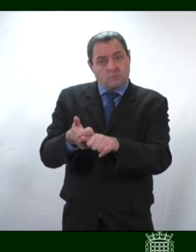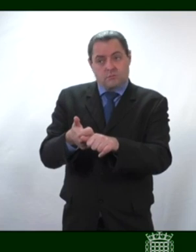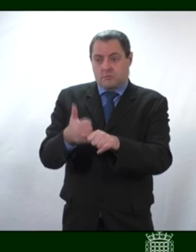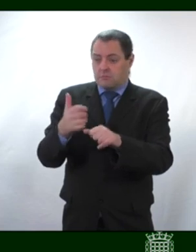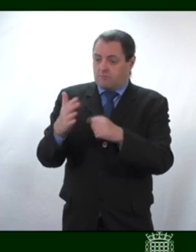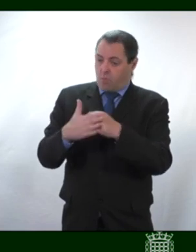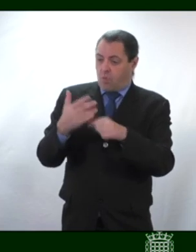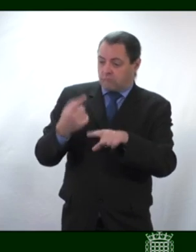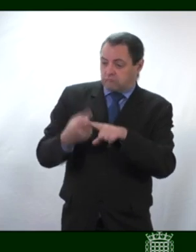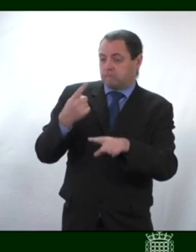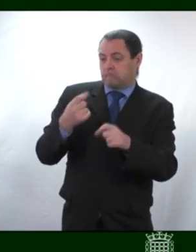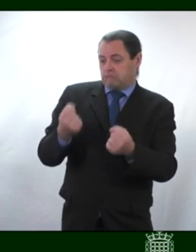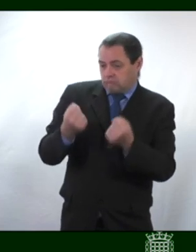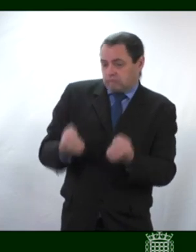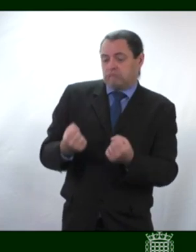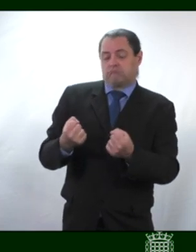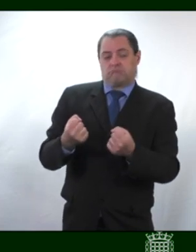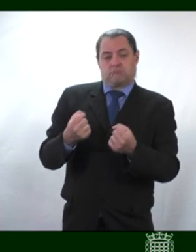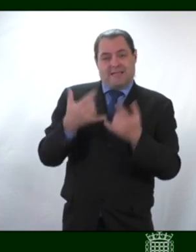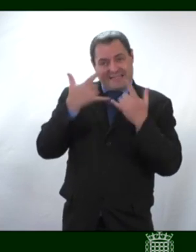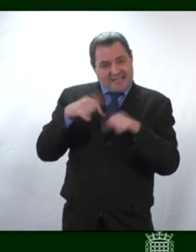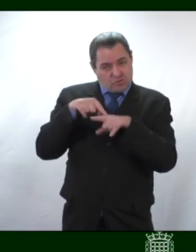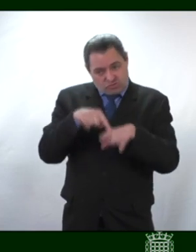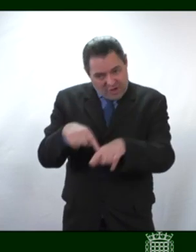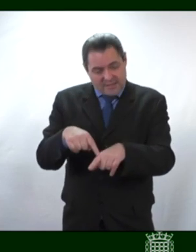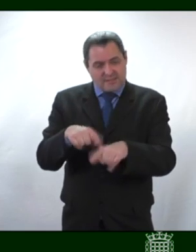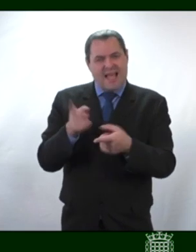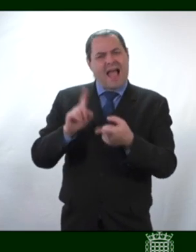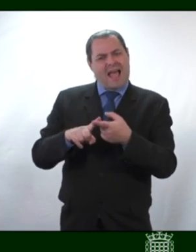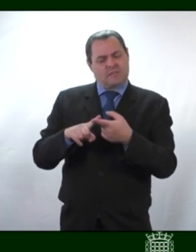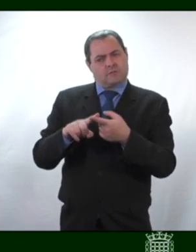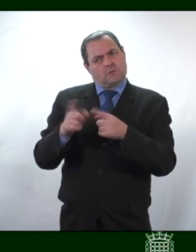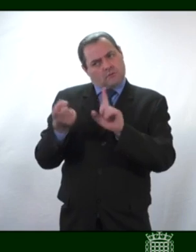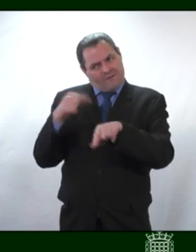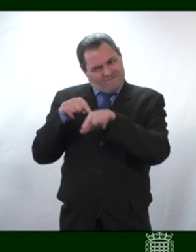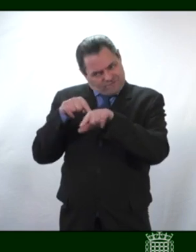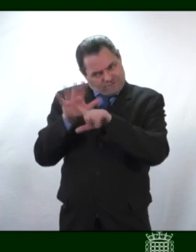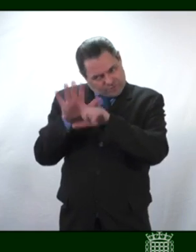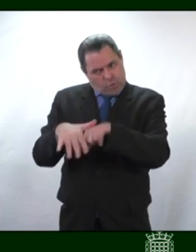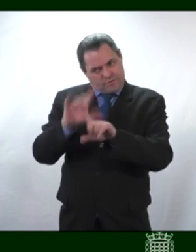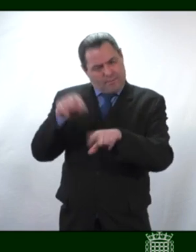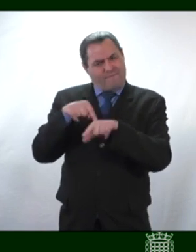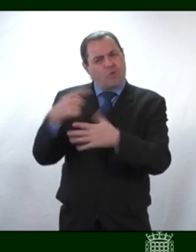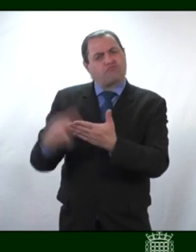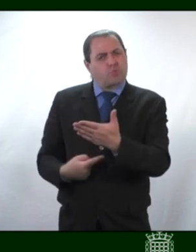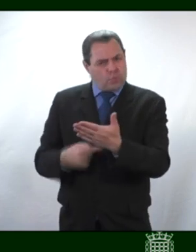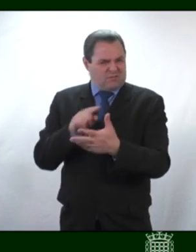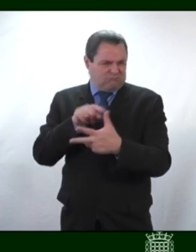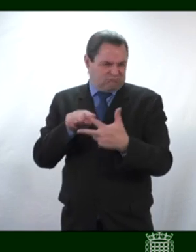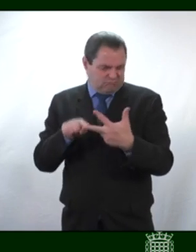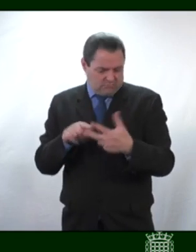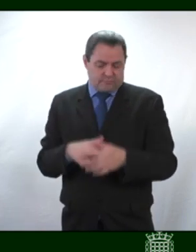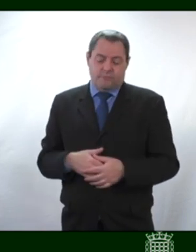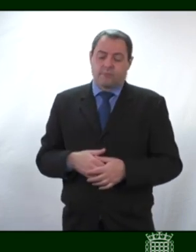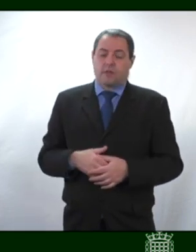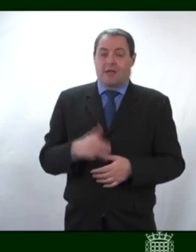trace and strengthening enforcement in Greater Manchester. And I would urge all of the leaders of the